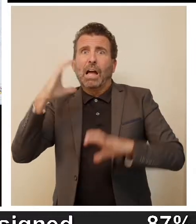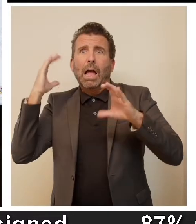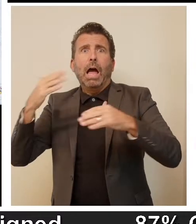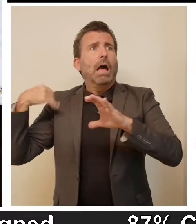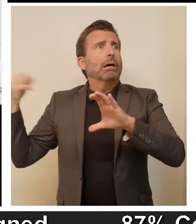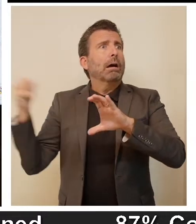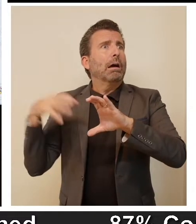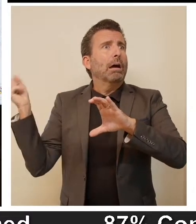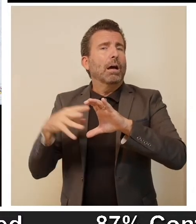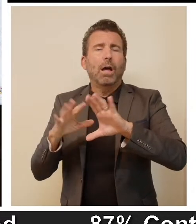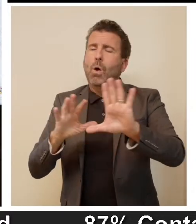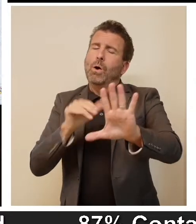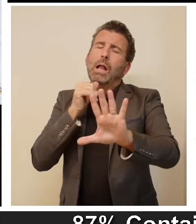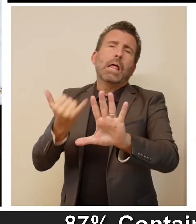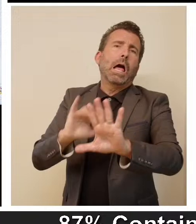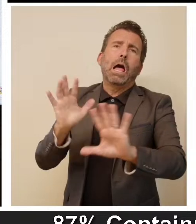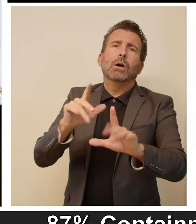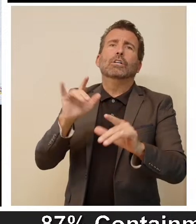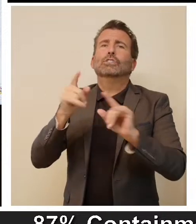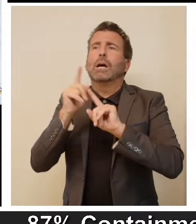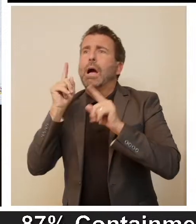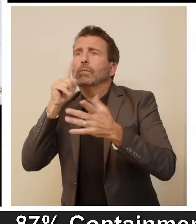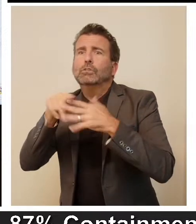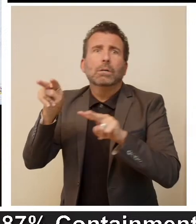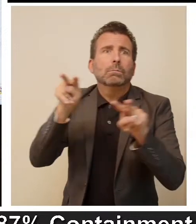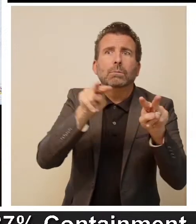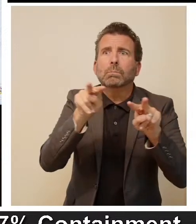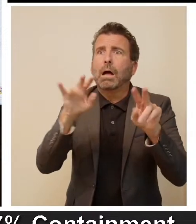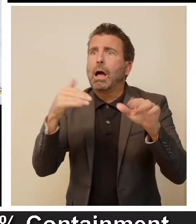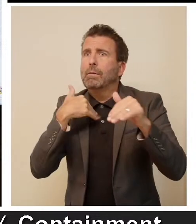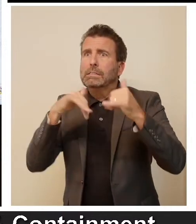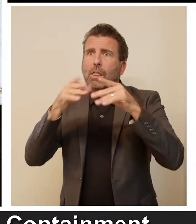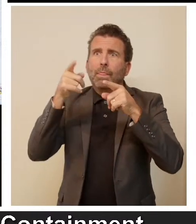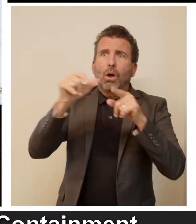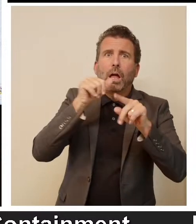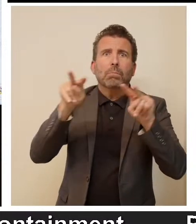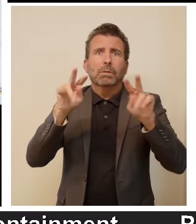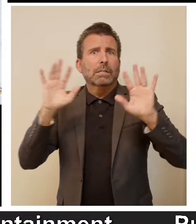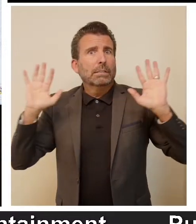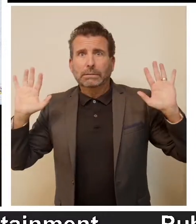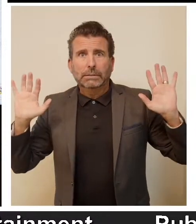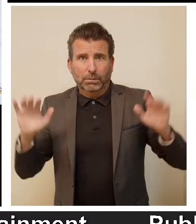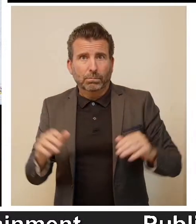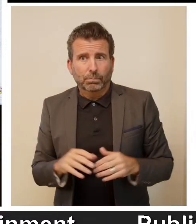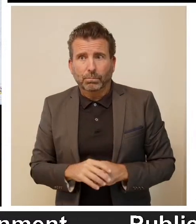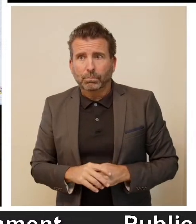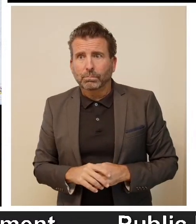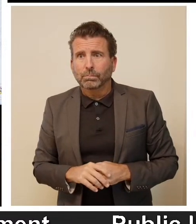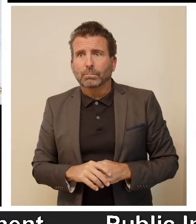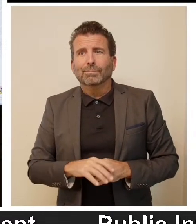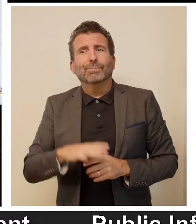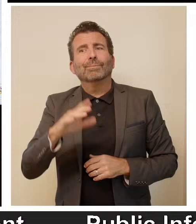utility vehicles and emergency trucks in that area, and we don't want to get in the way as they do their work.